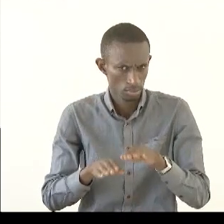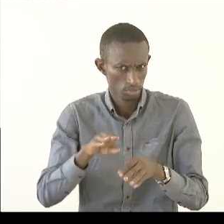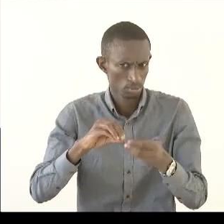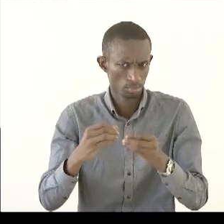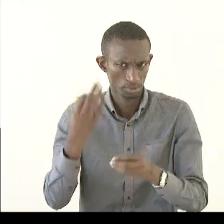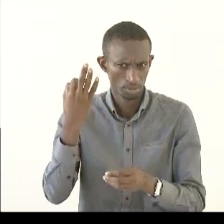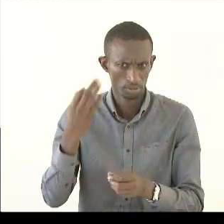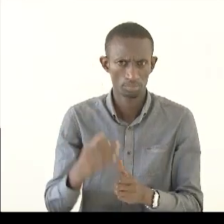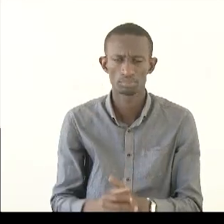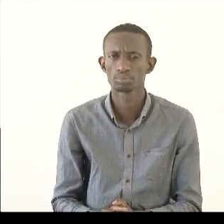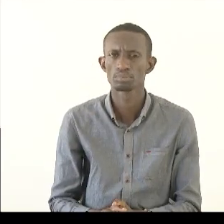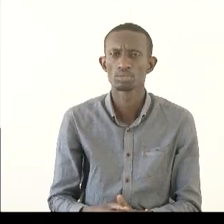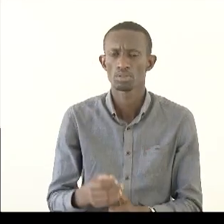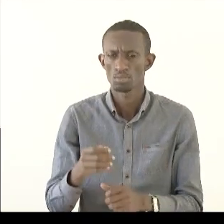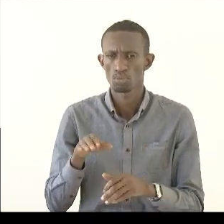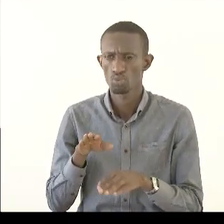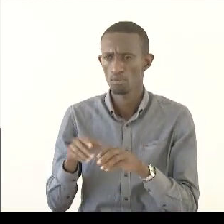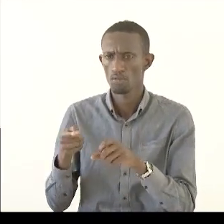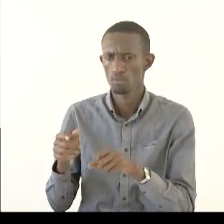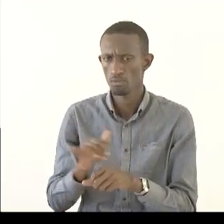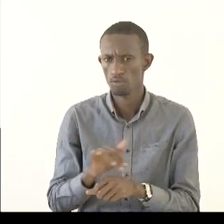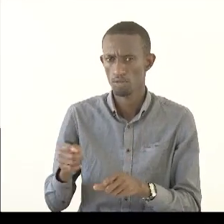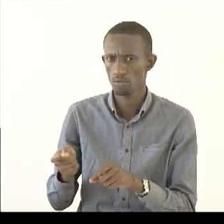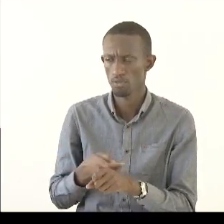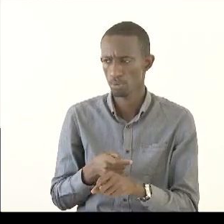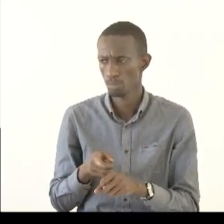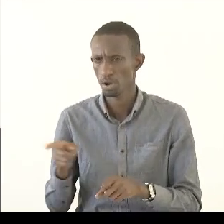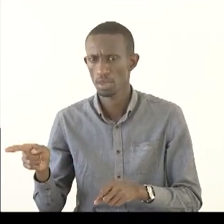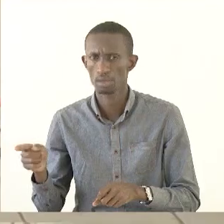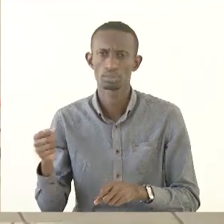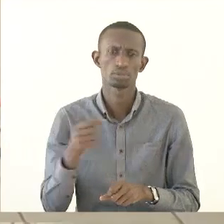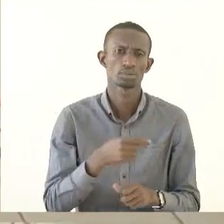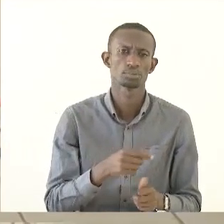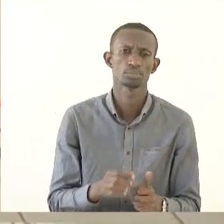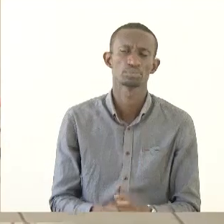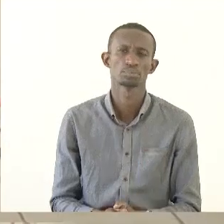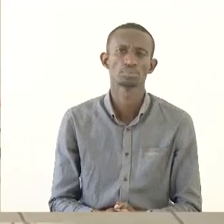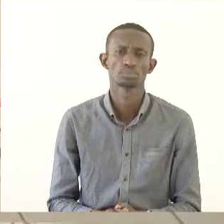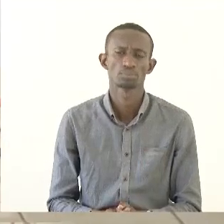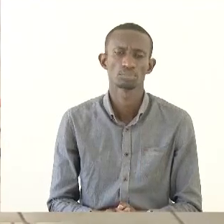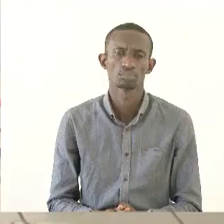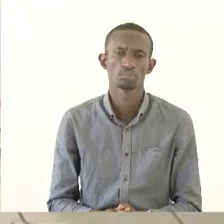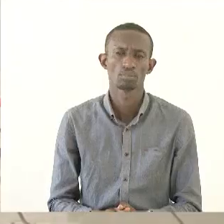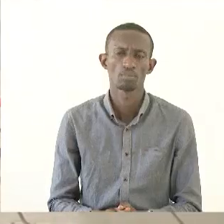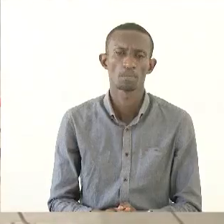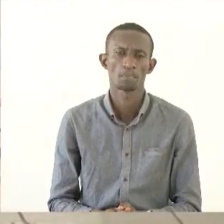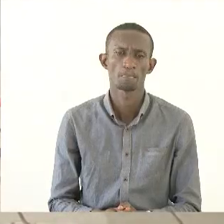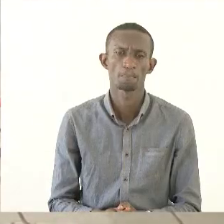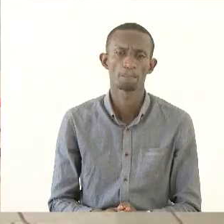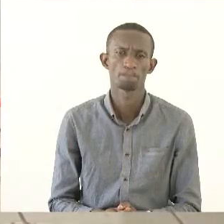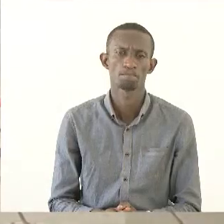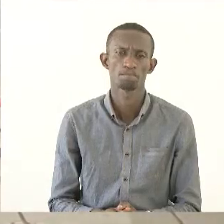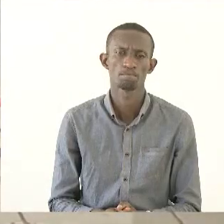we are moving from here to here. So this question is continuously coming back. So this